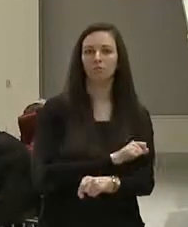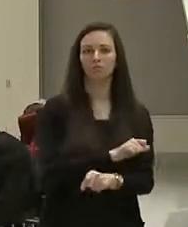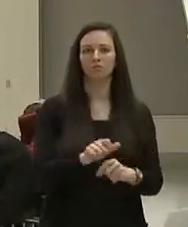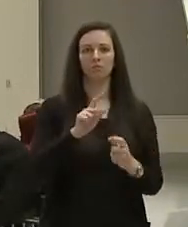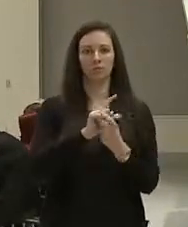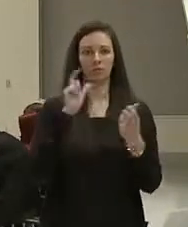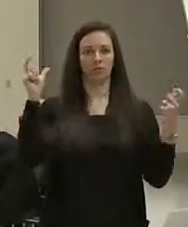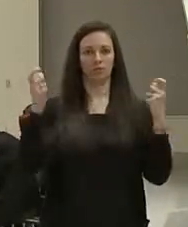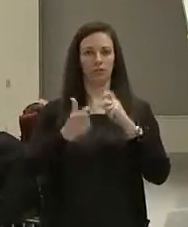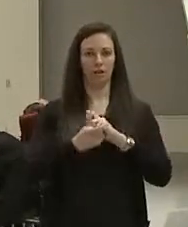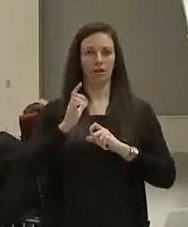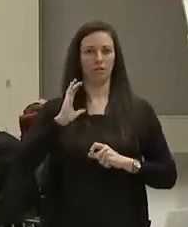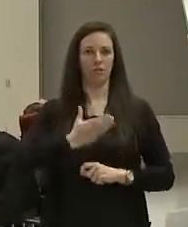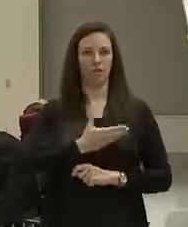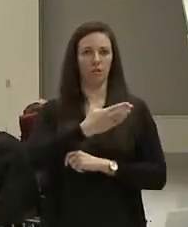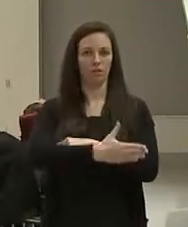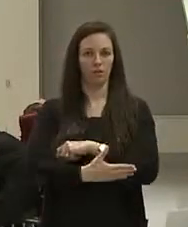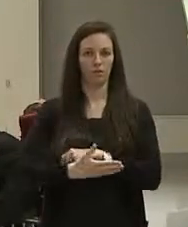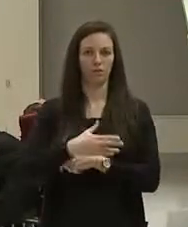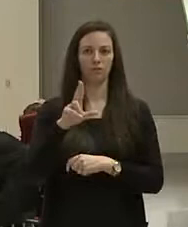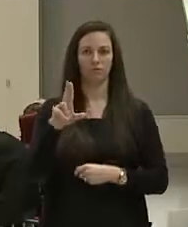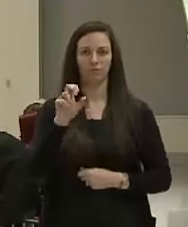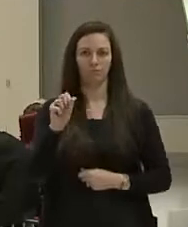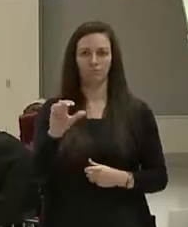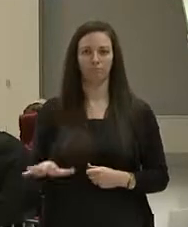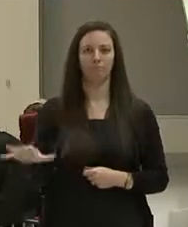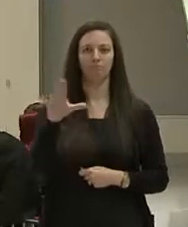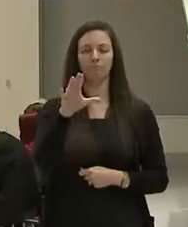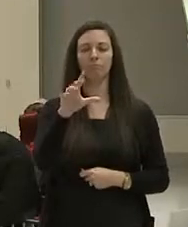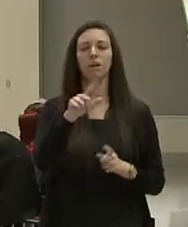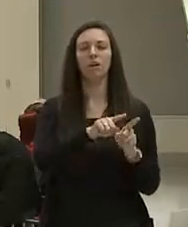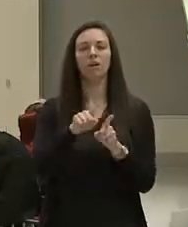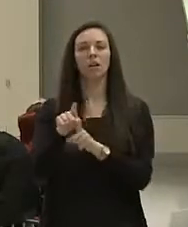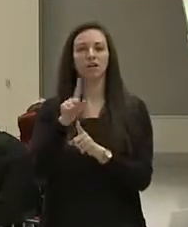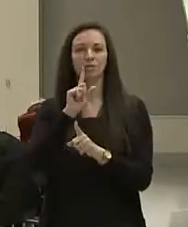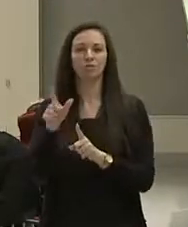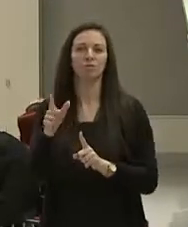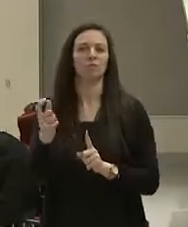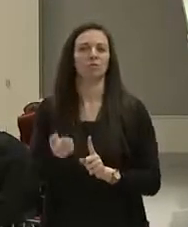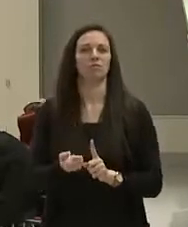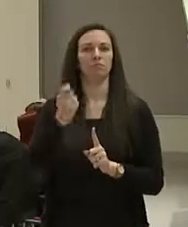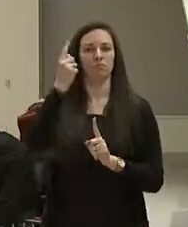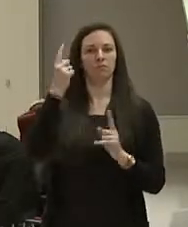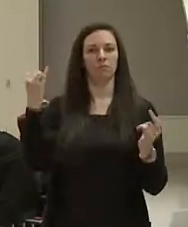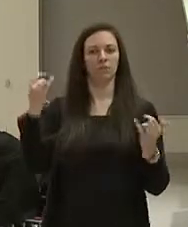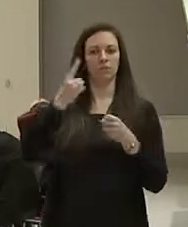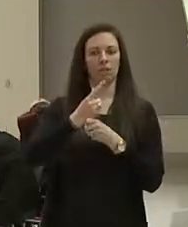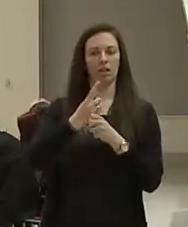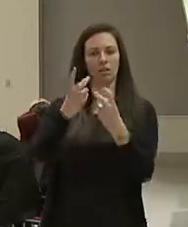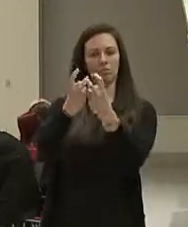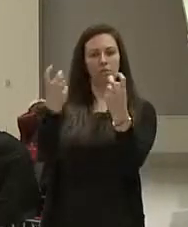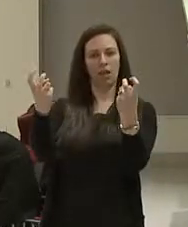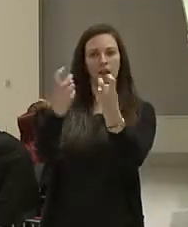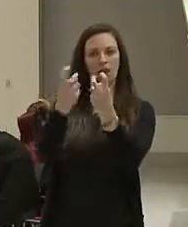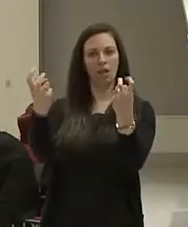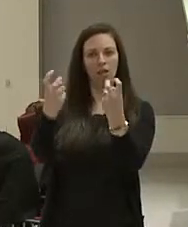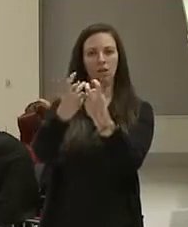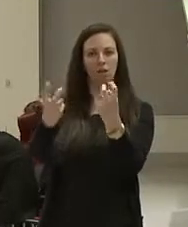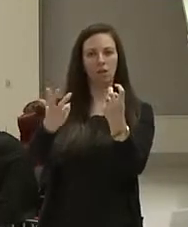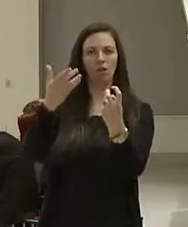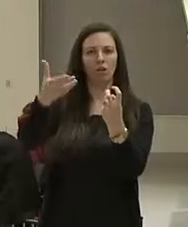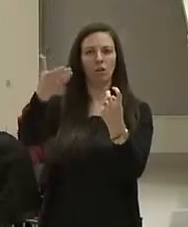the other thing that really struck me today was that on these panels, even where there